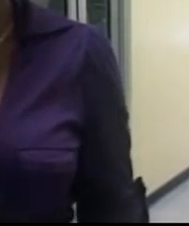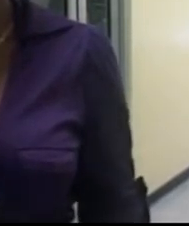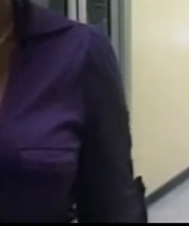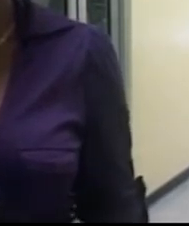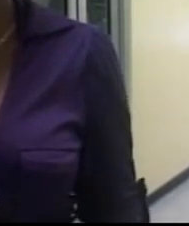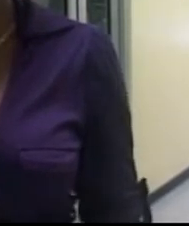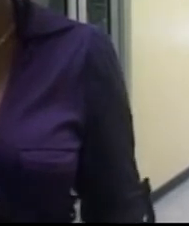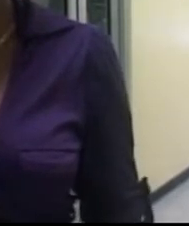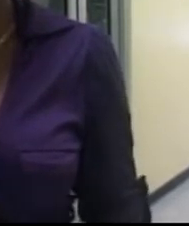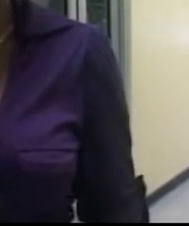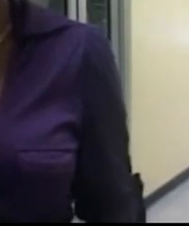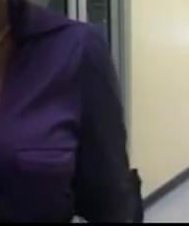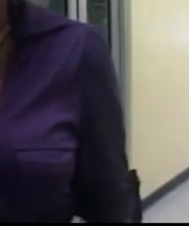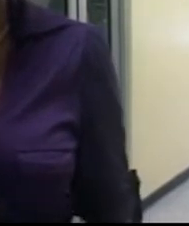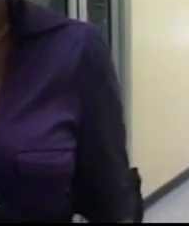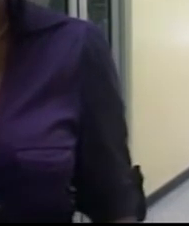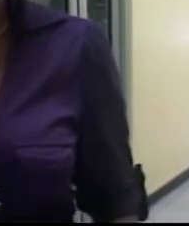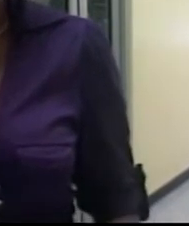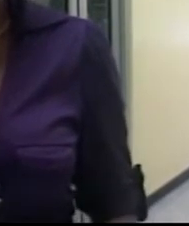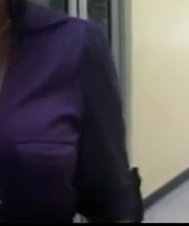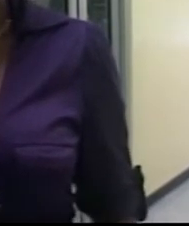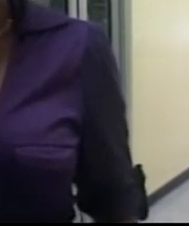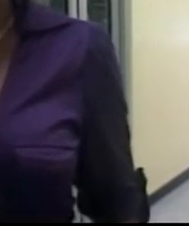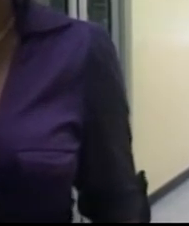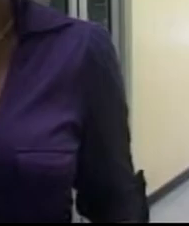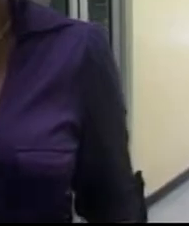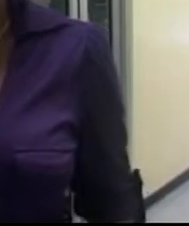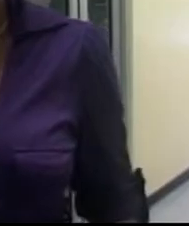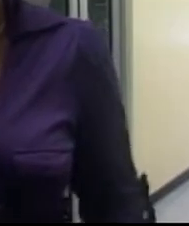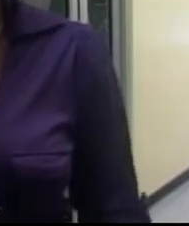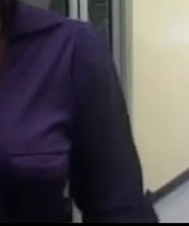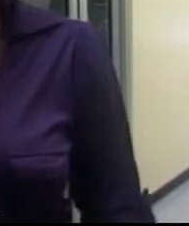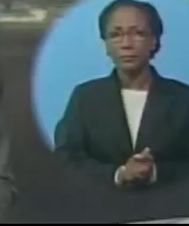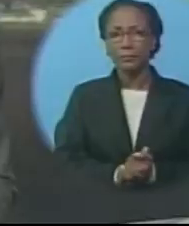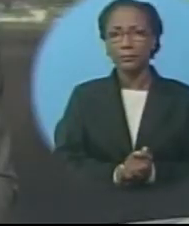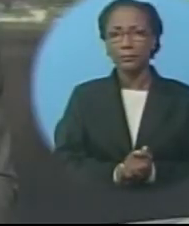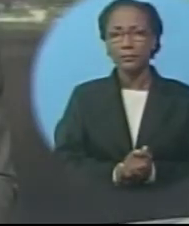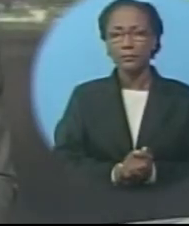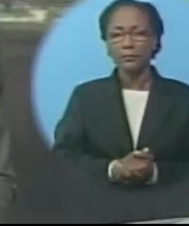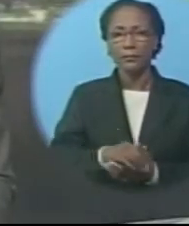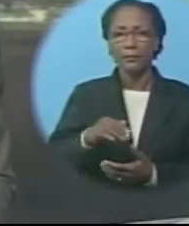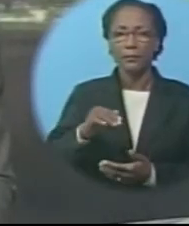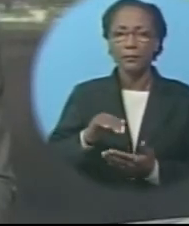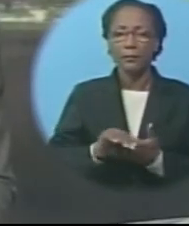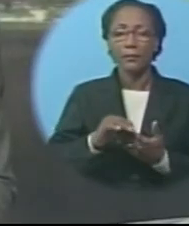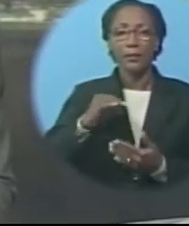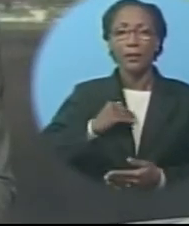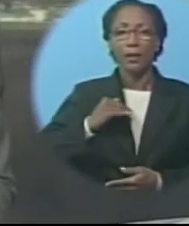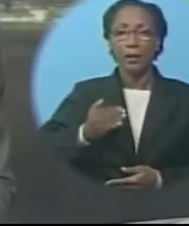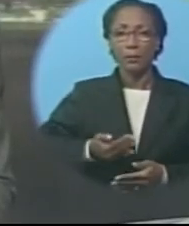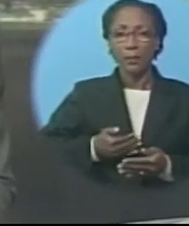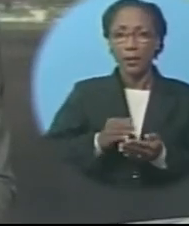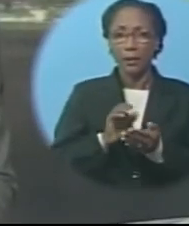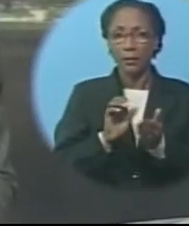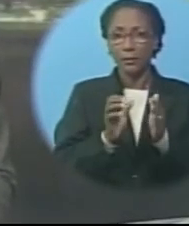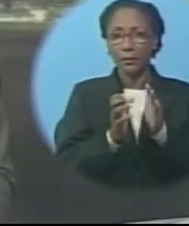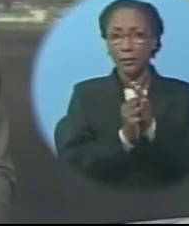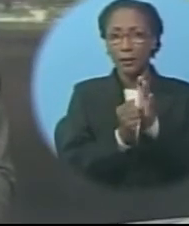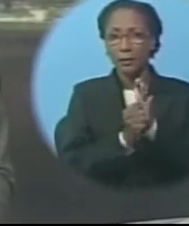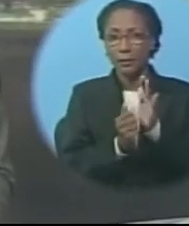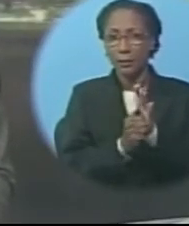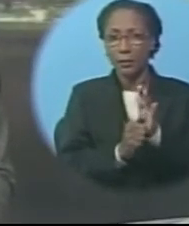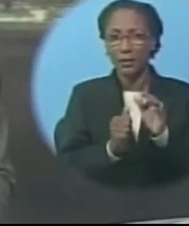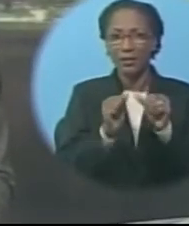continue to have its challenges. Lisa Broom, CBC News. Thanks, Lisa. Breast cancer remains the most